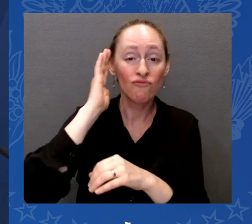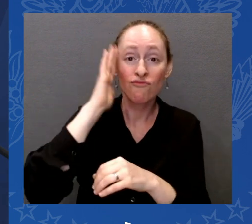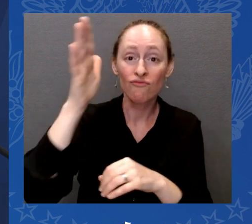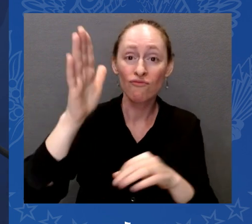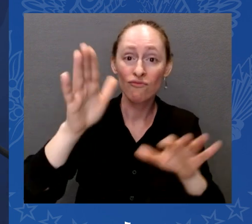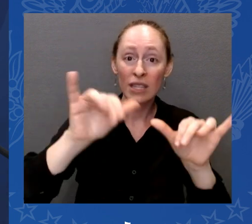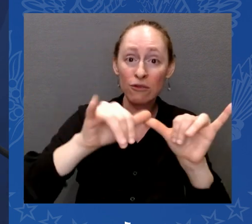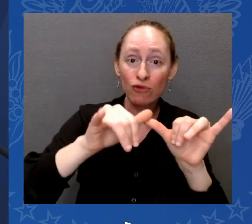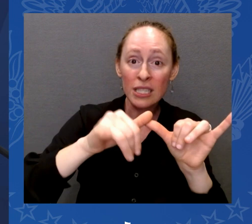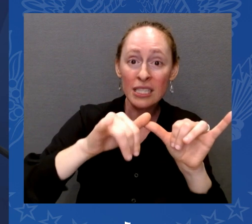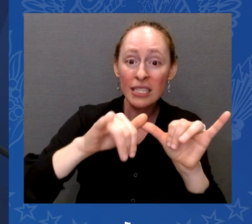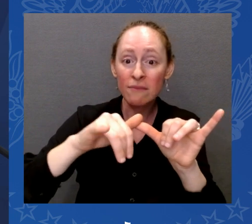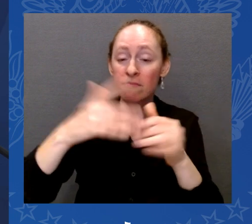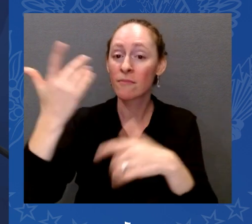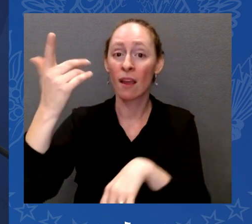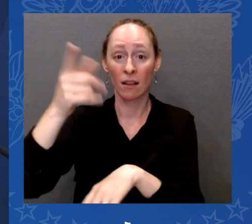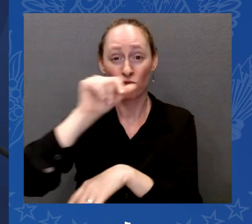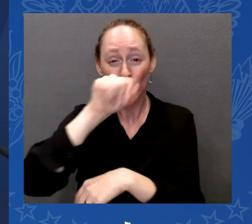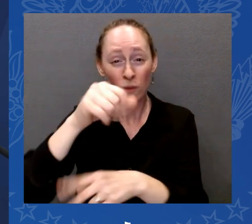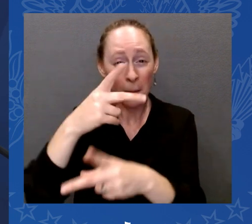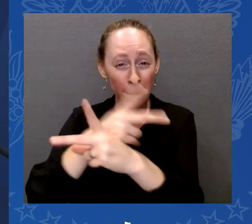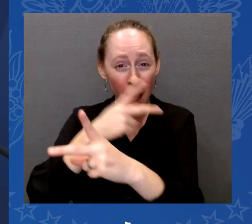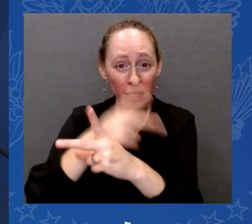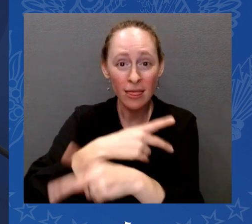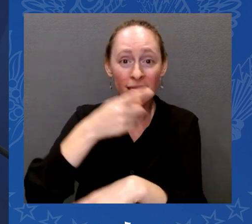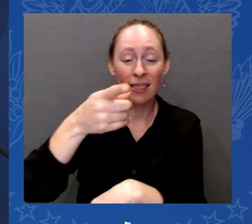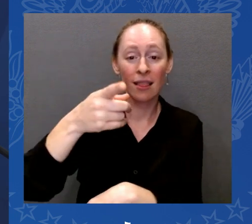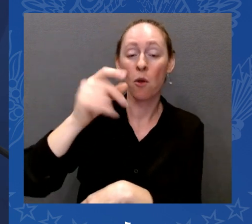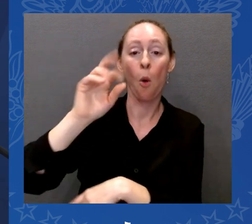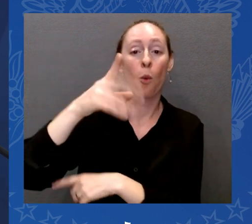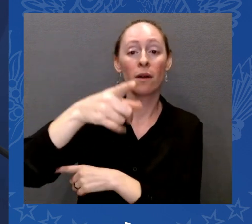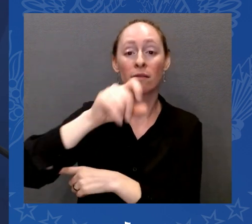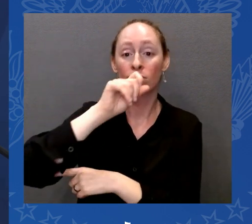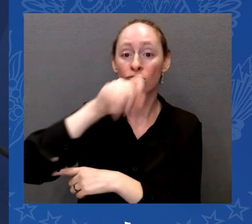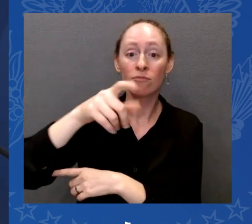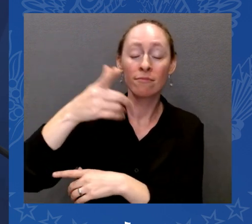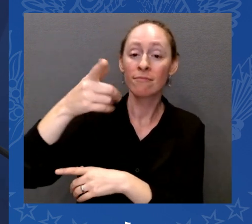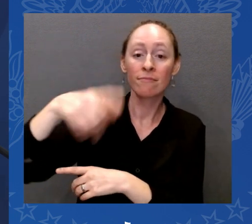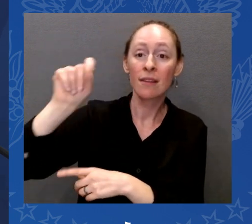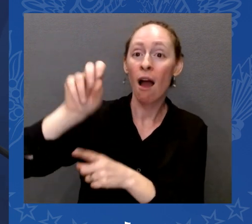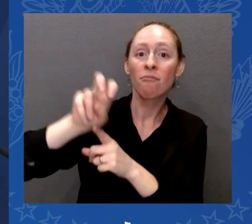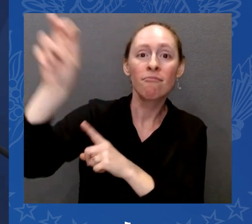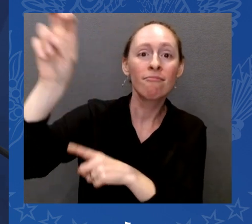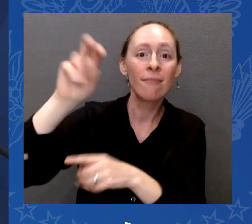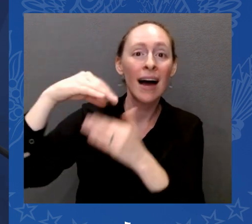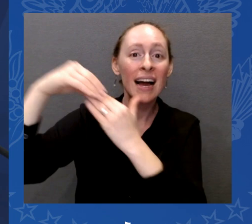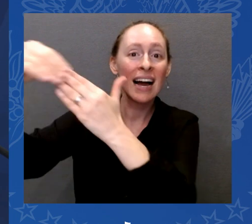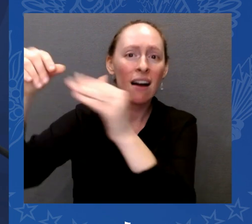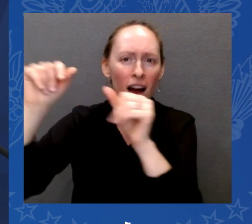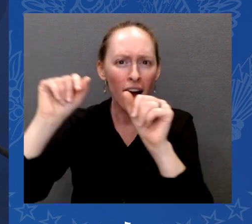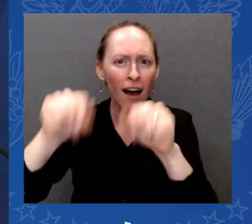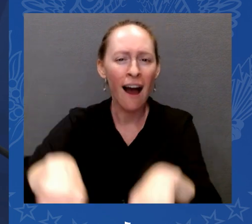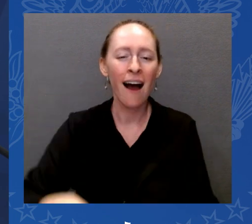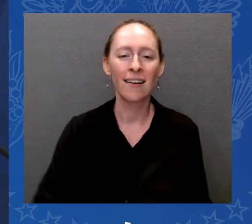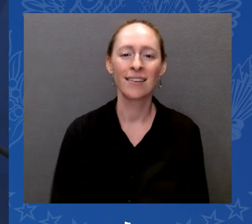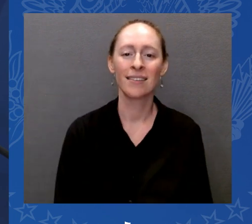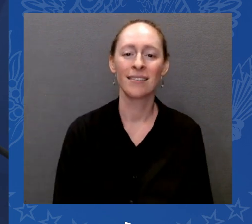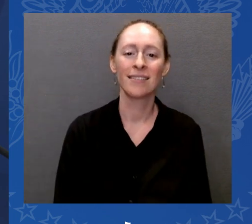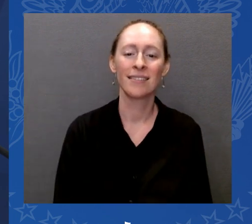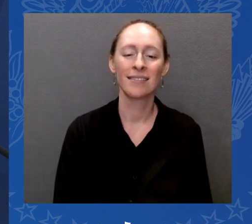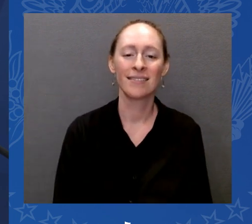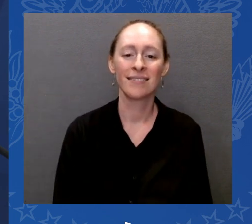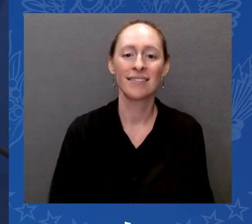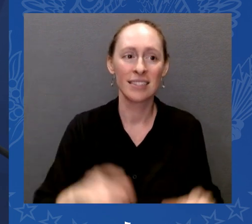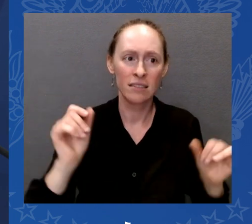I can be the future of this country, the leader and the builder to see made in America once again right here